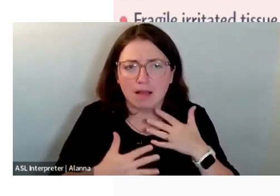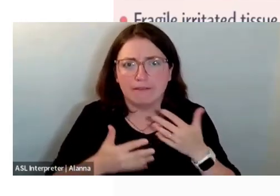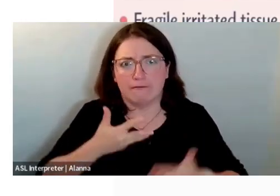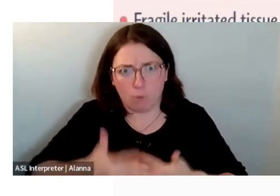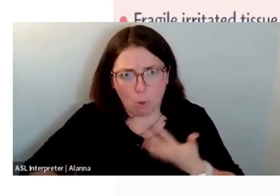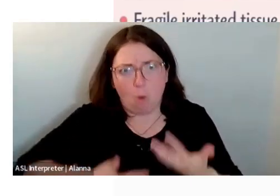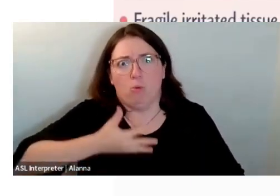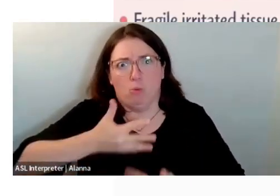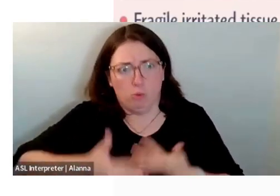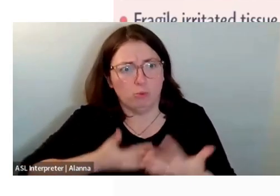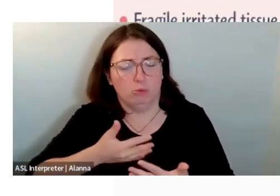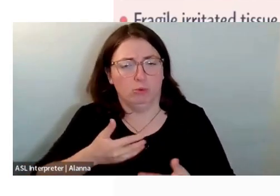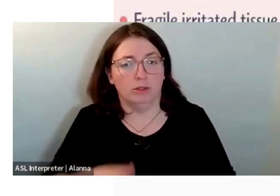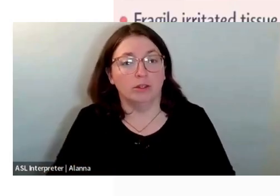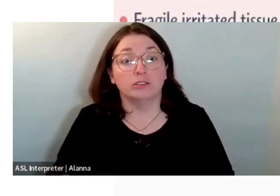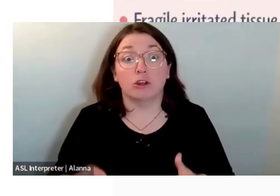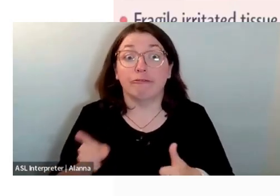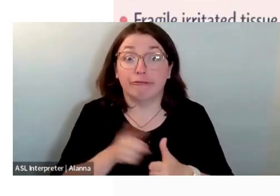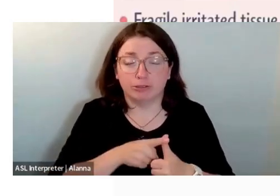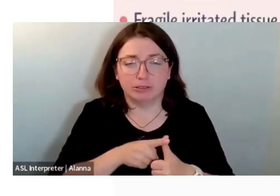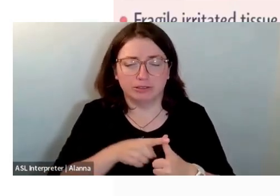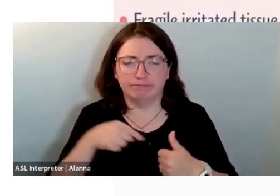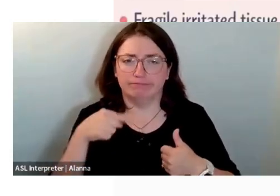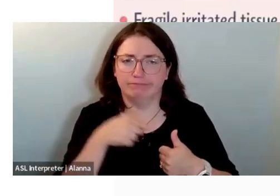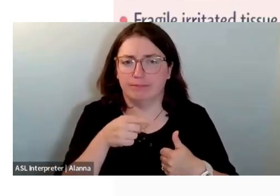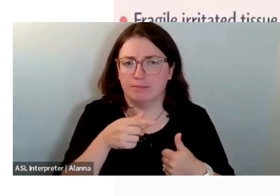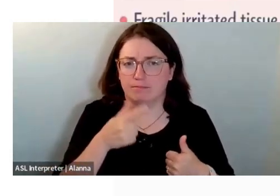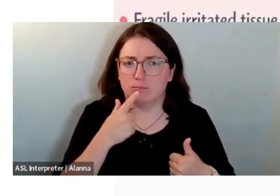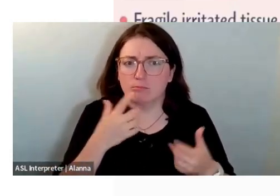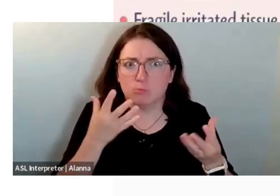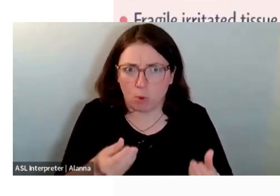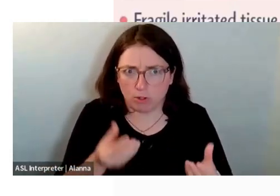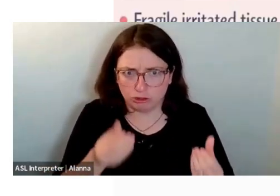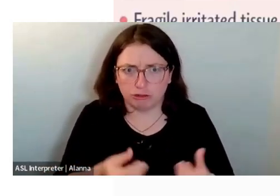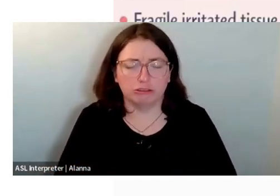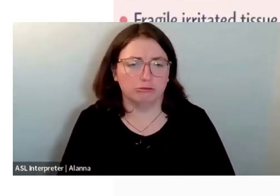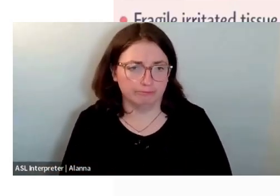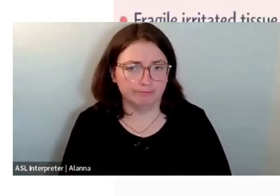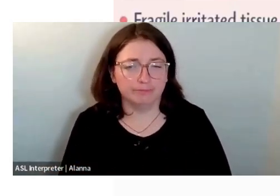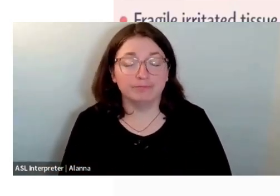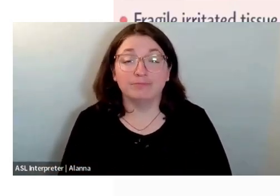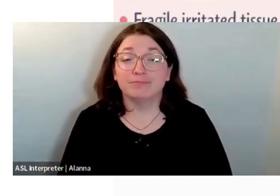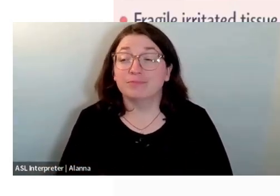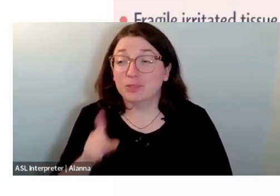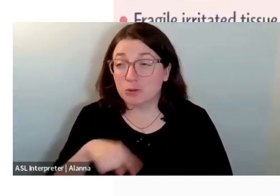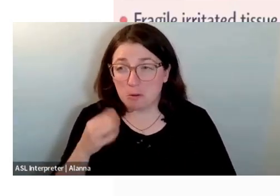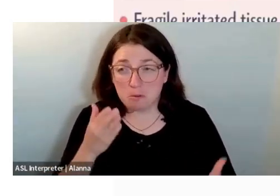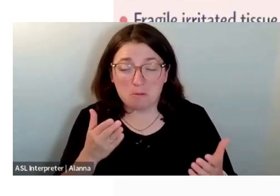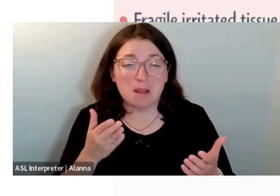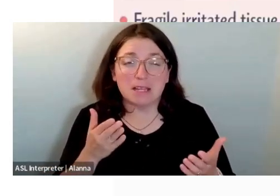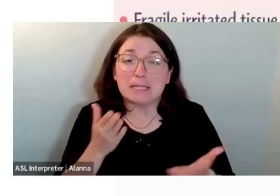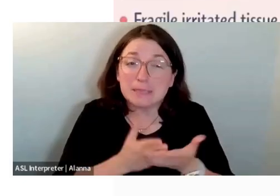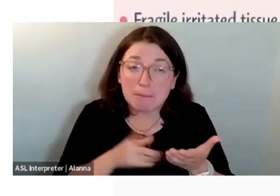about is moisture. And for those of you who have heard this little speech before,